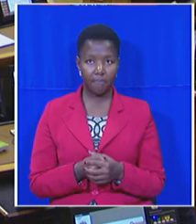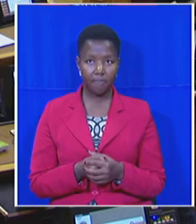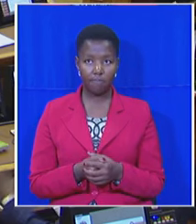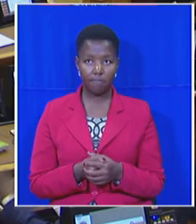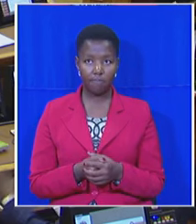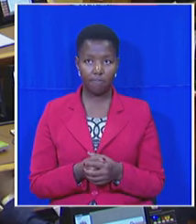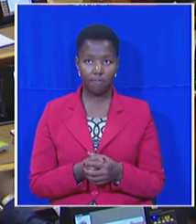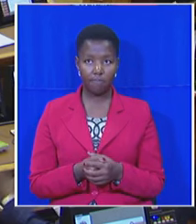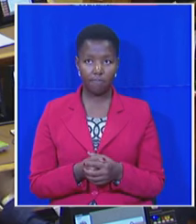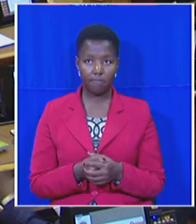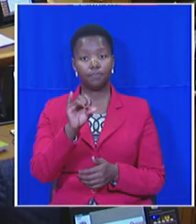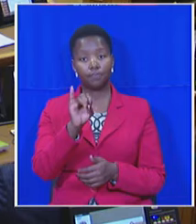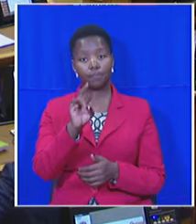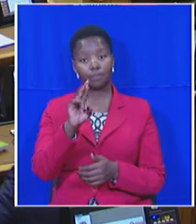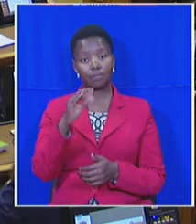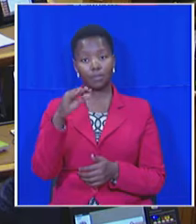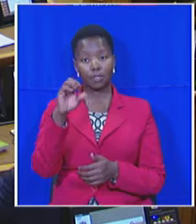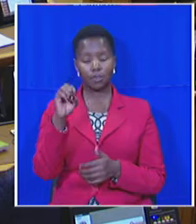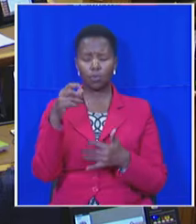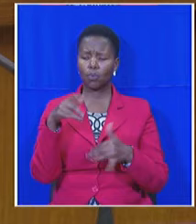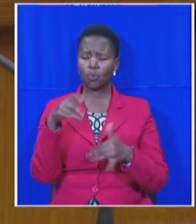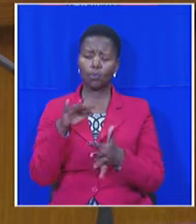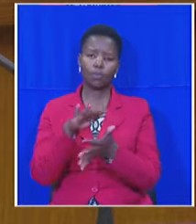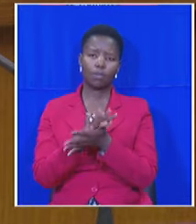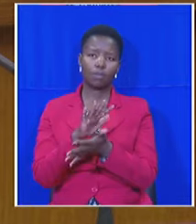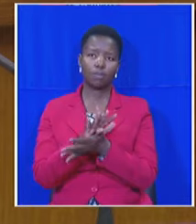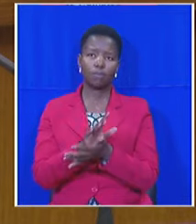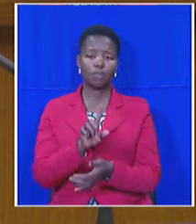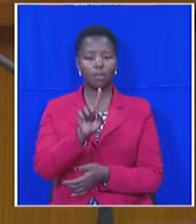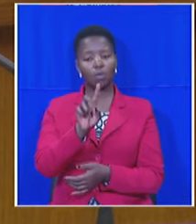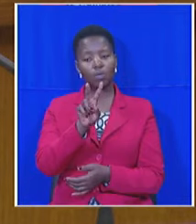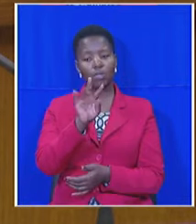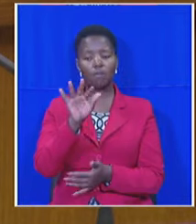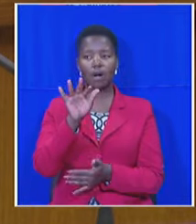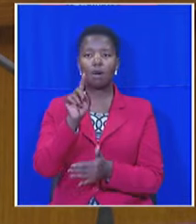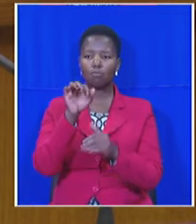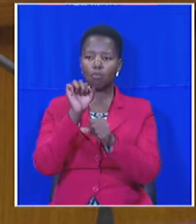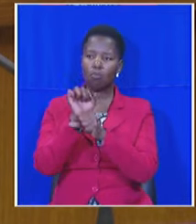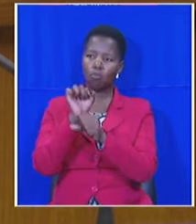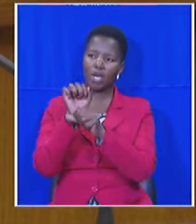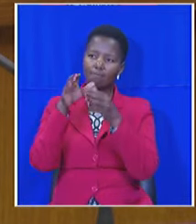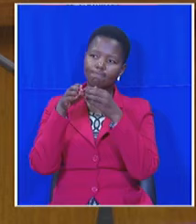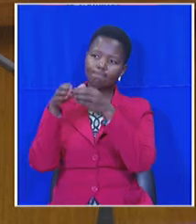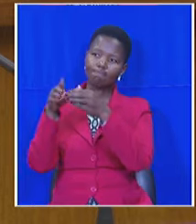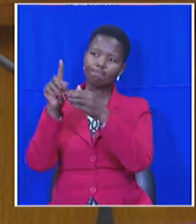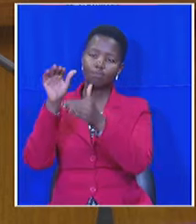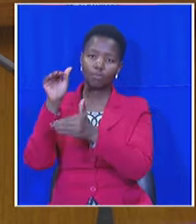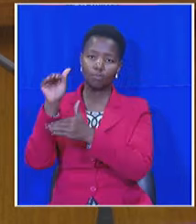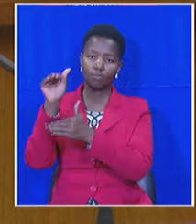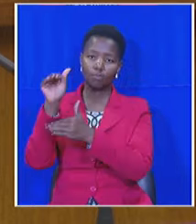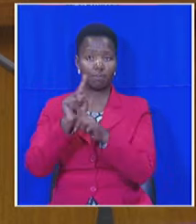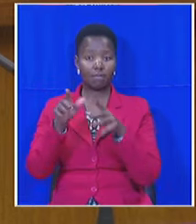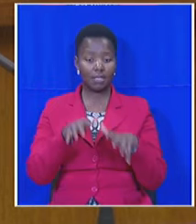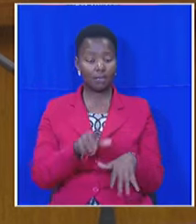DIRCO is very proud of its 125 missions abroad. at a very high cost to the South